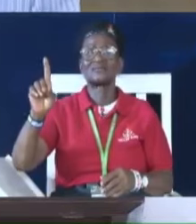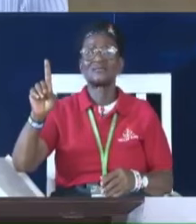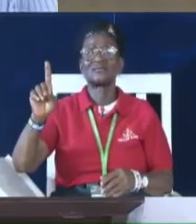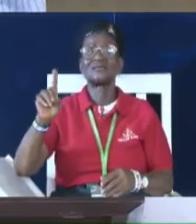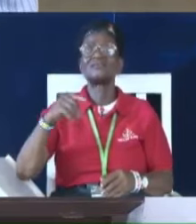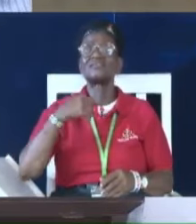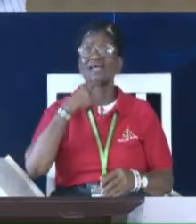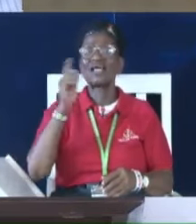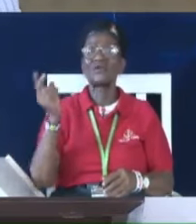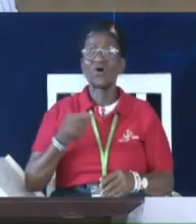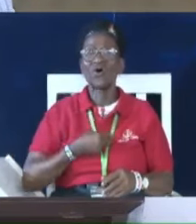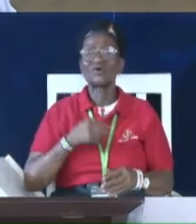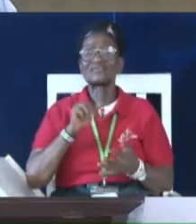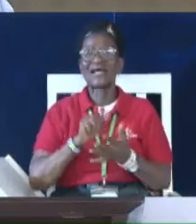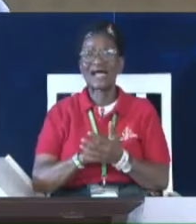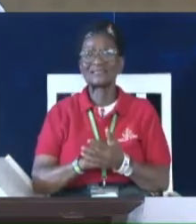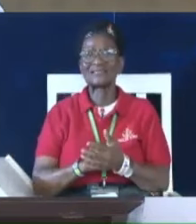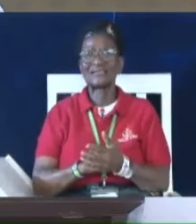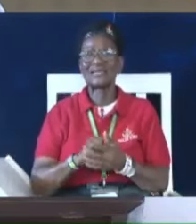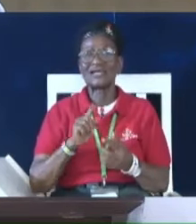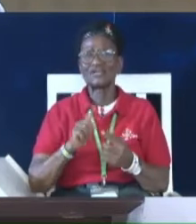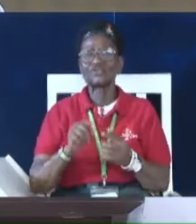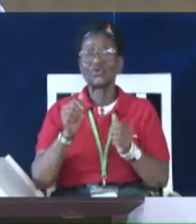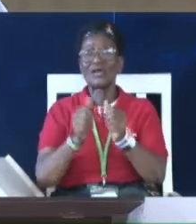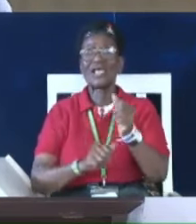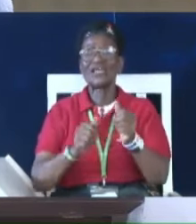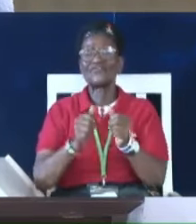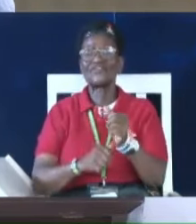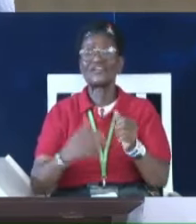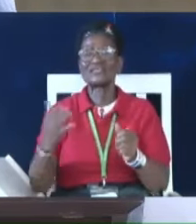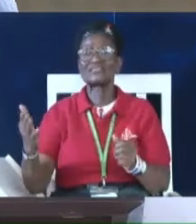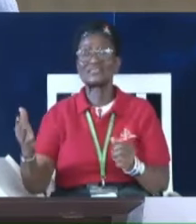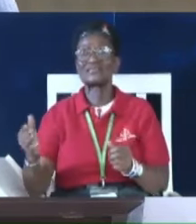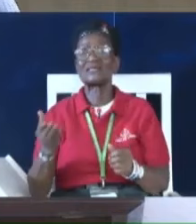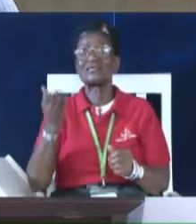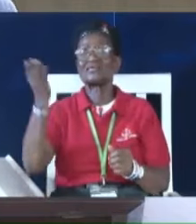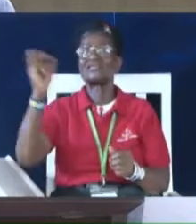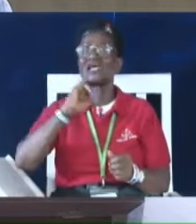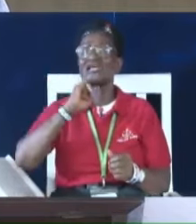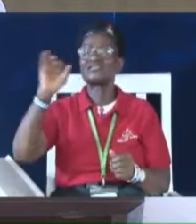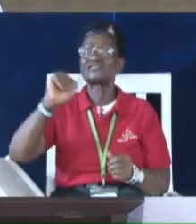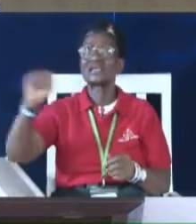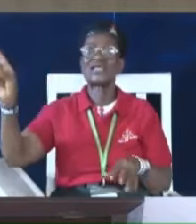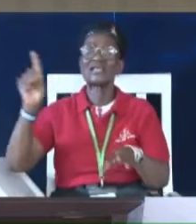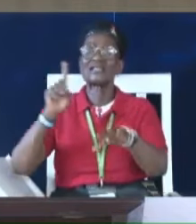tells us that to everything there is a season